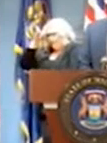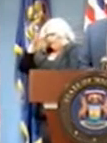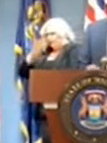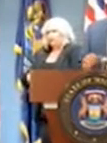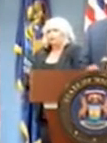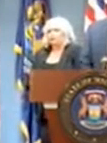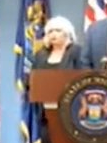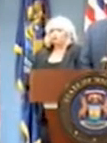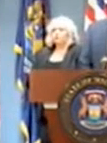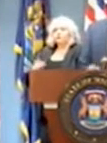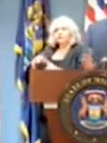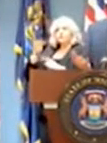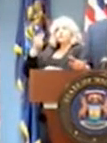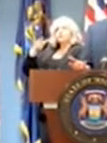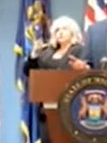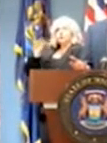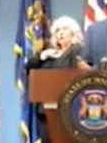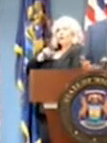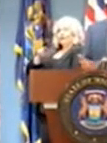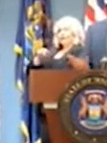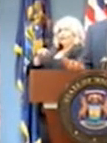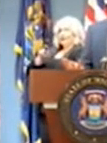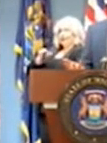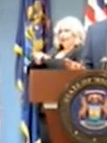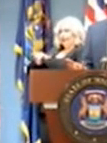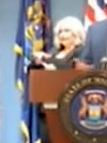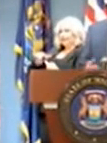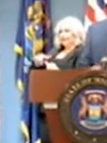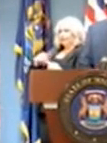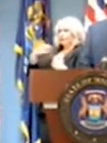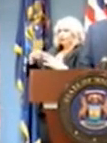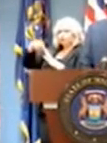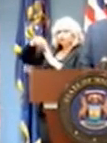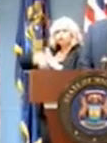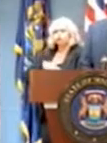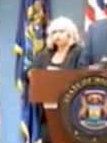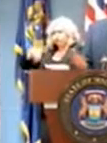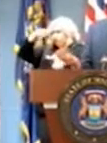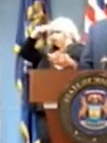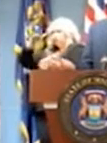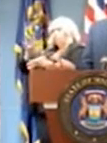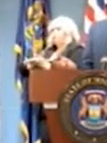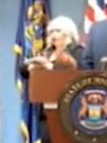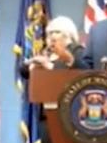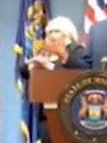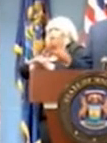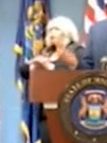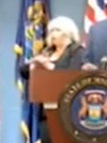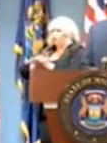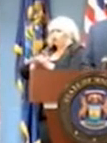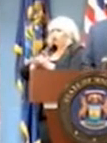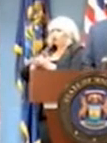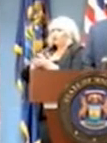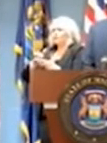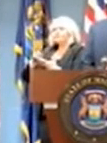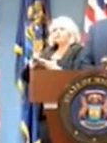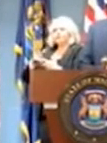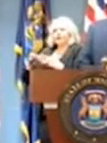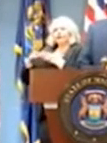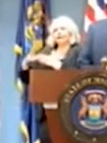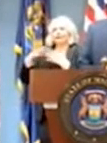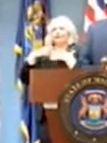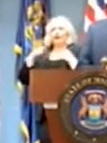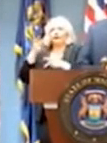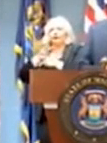But Nancy's deep medical background is complemented in this effort by the Healthcare Advisory Group, as we call it,